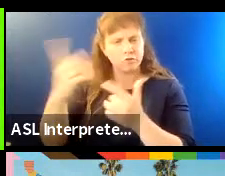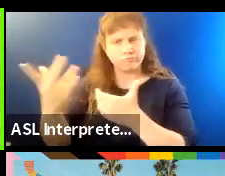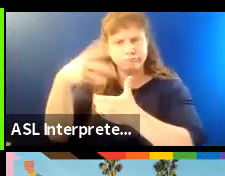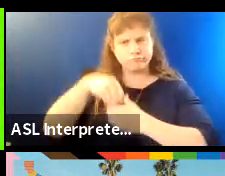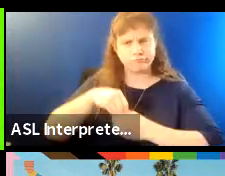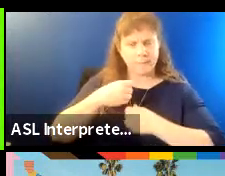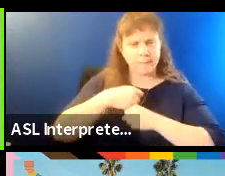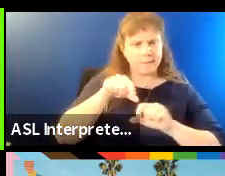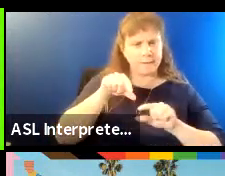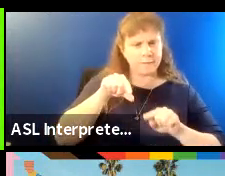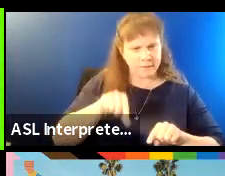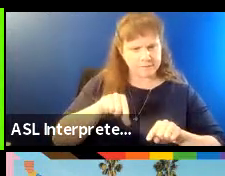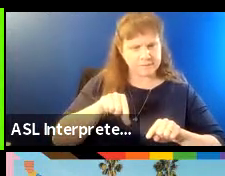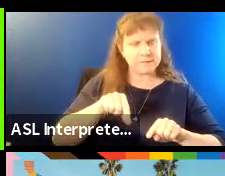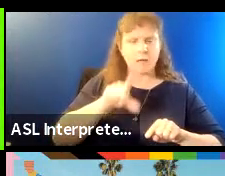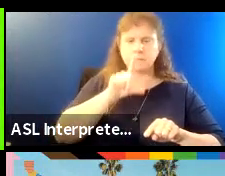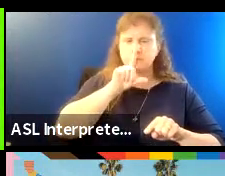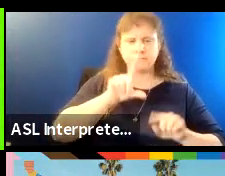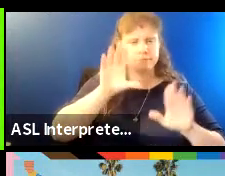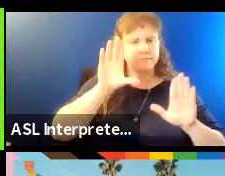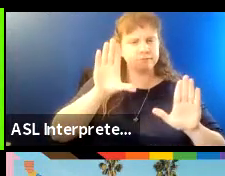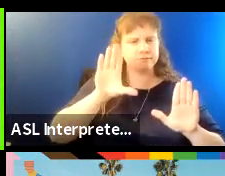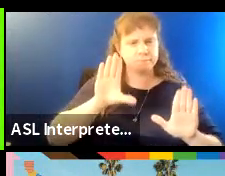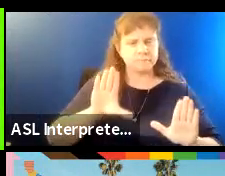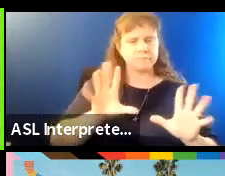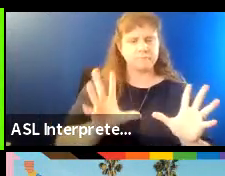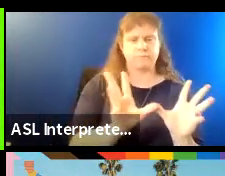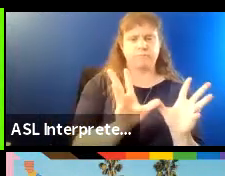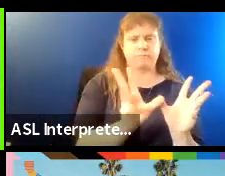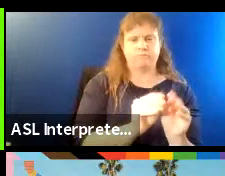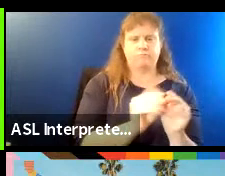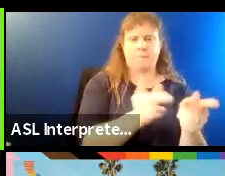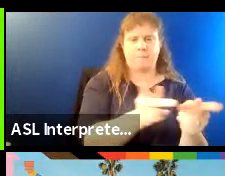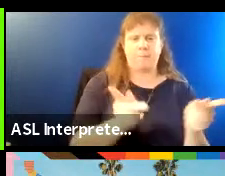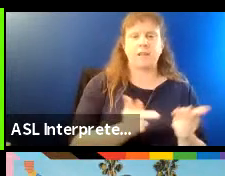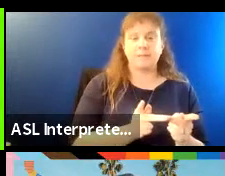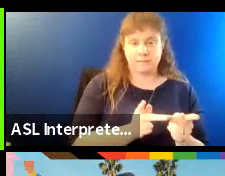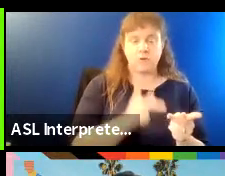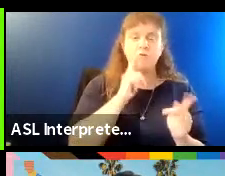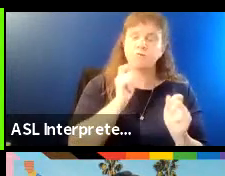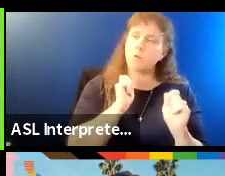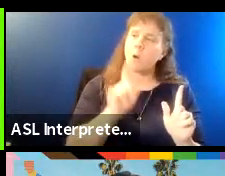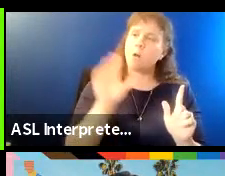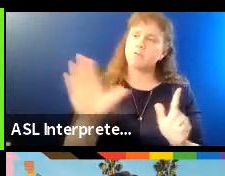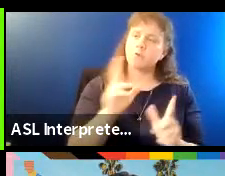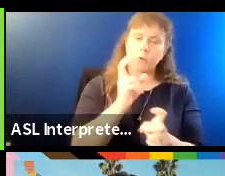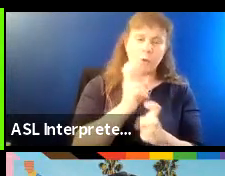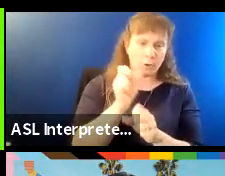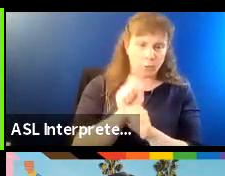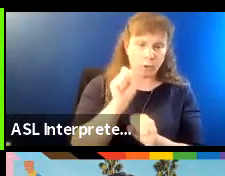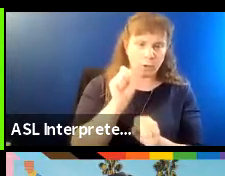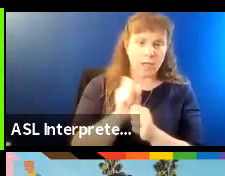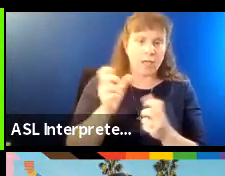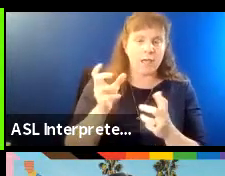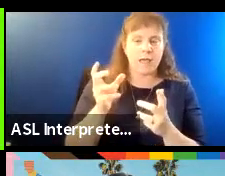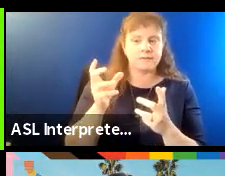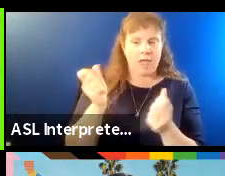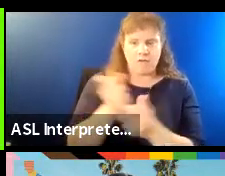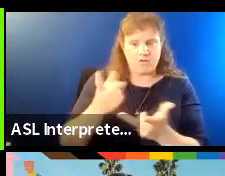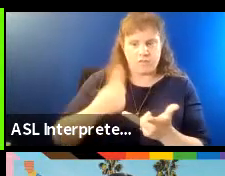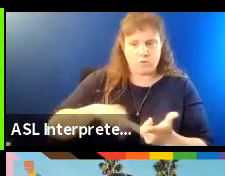an excellent forum, and for all of your hard work and what we've been able to accomplish